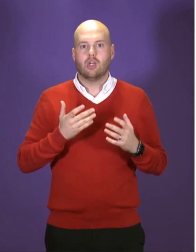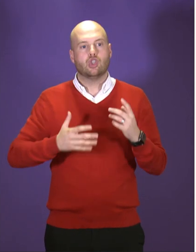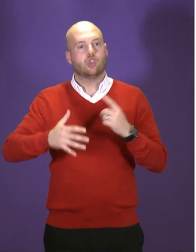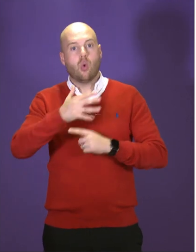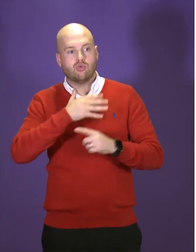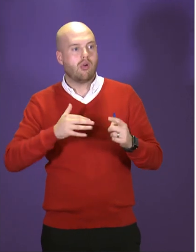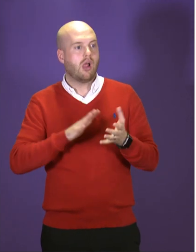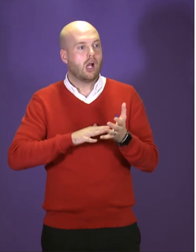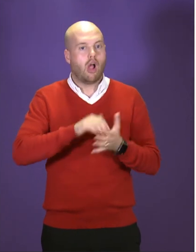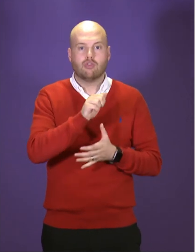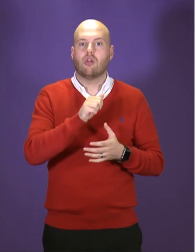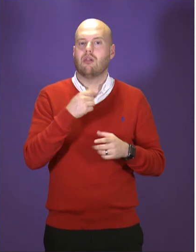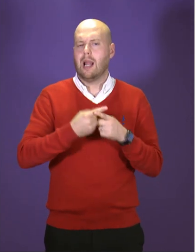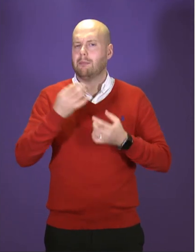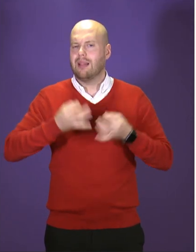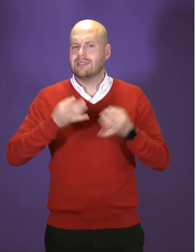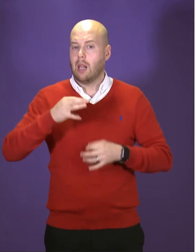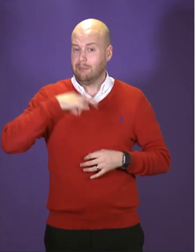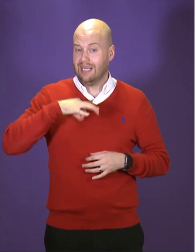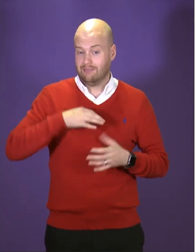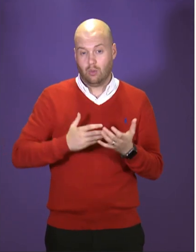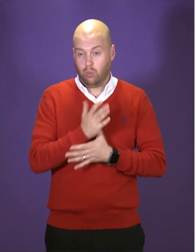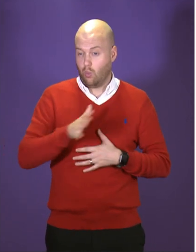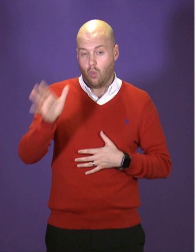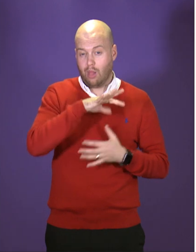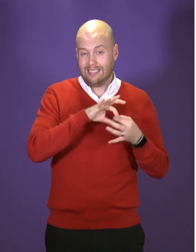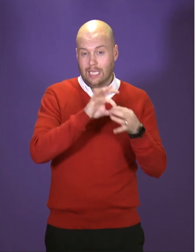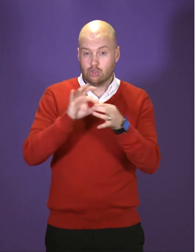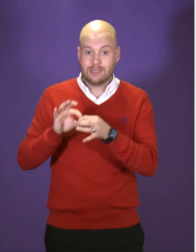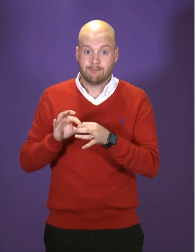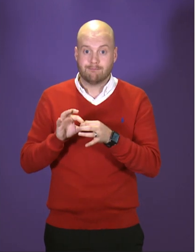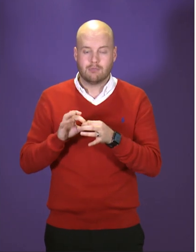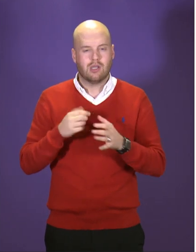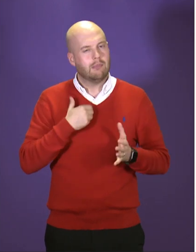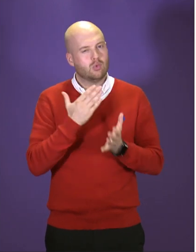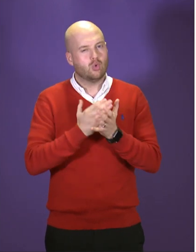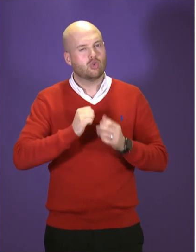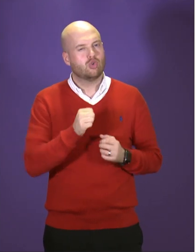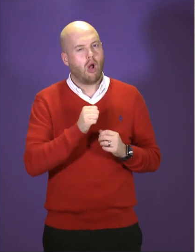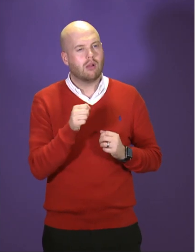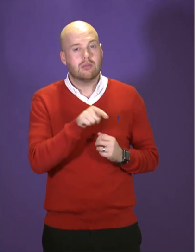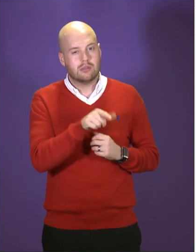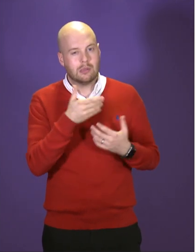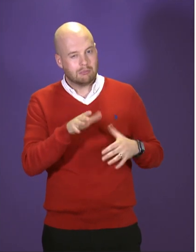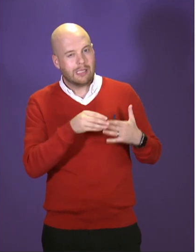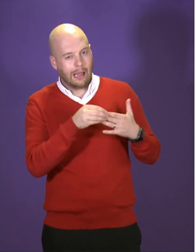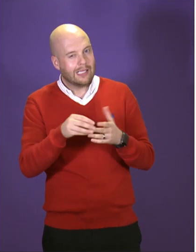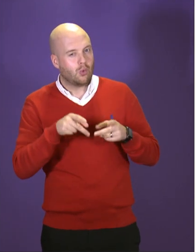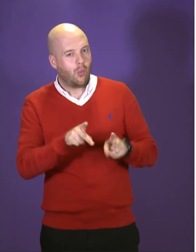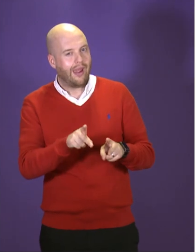and political benefit from this kind of engagement. And I think Scotland led the way with a lot of this thinking, starting with